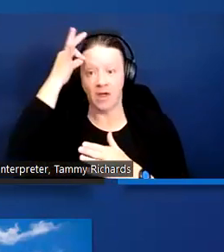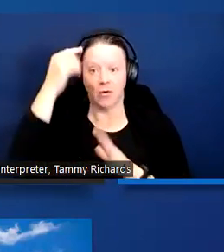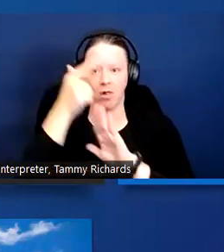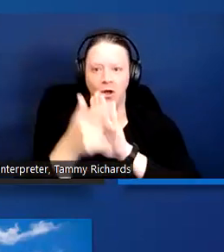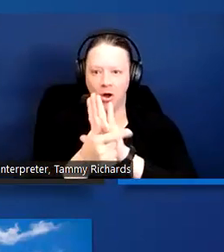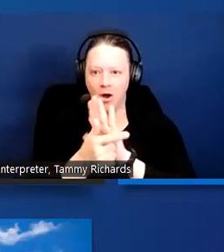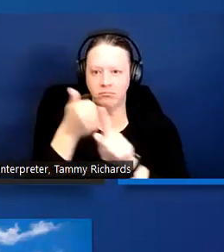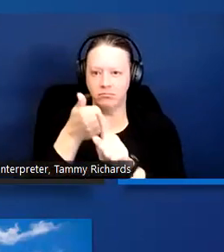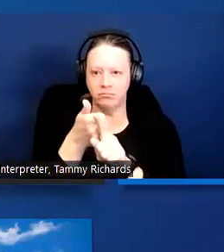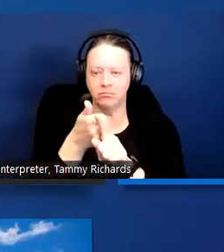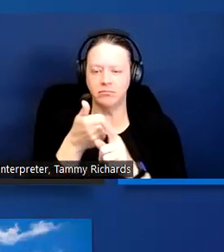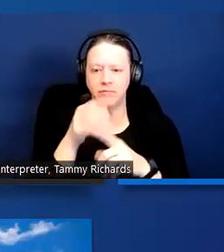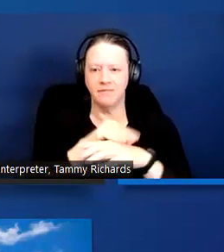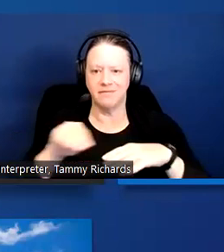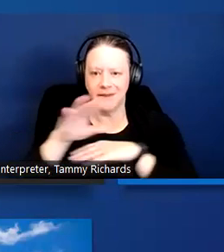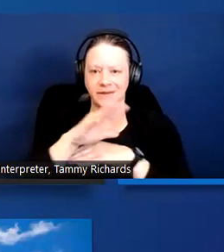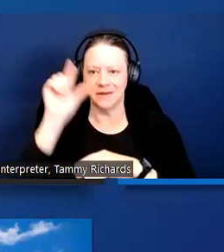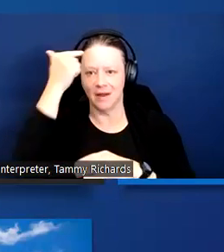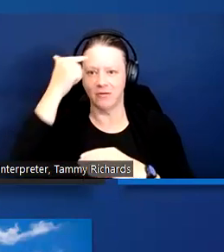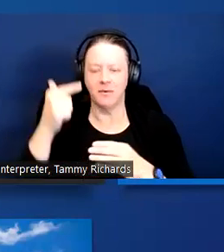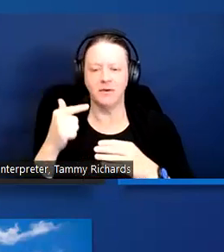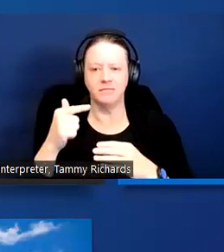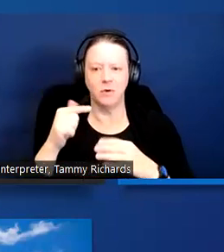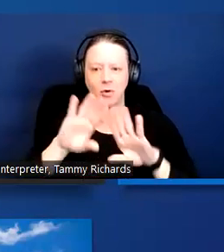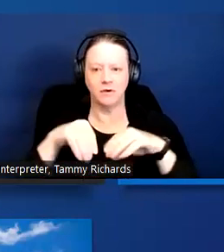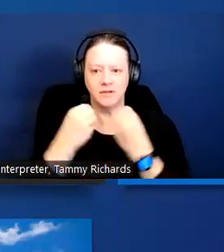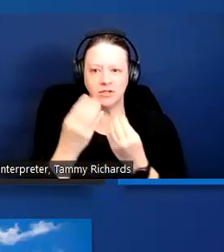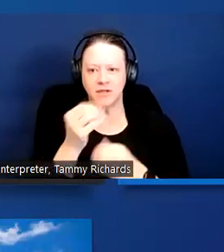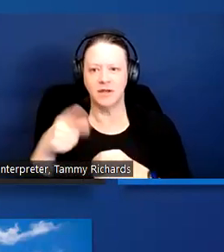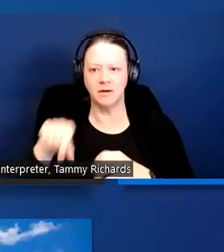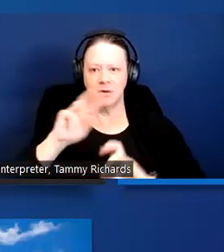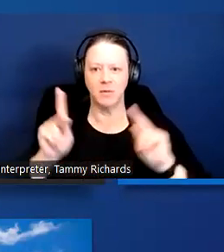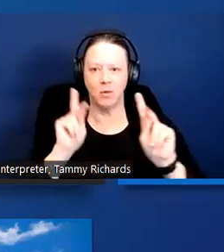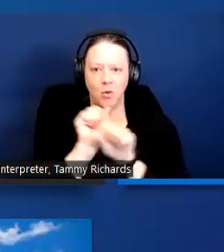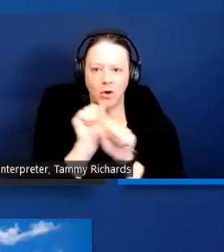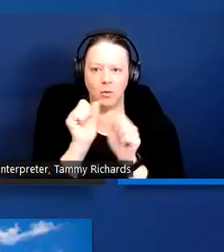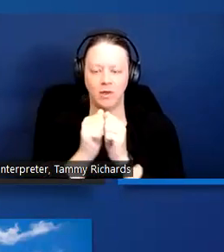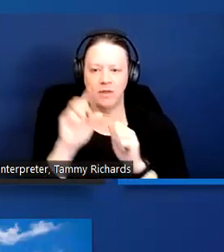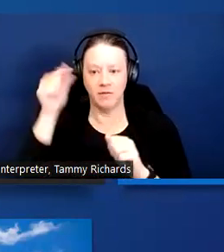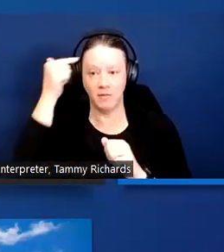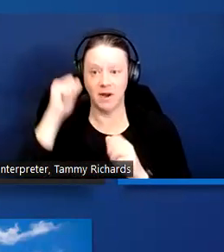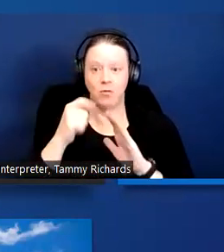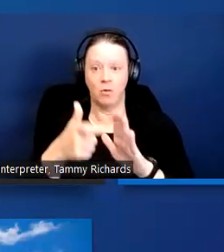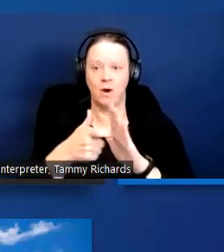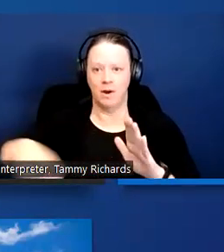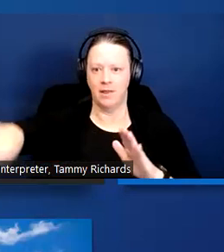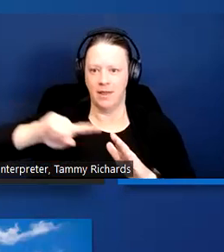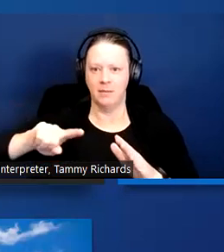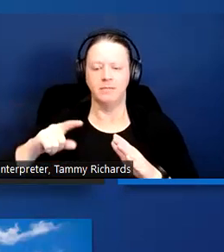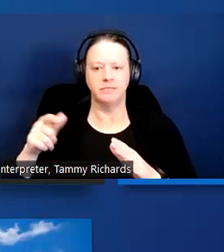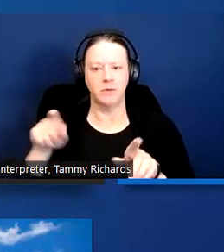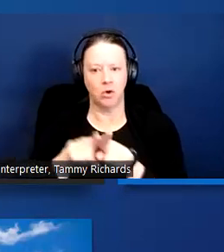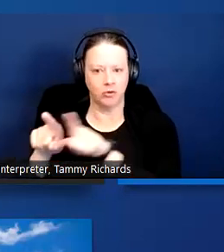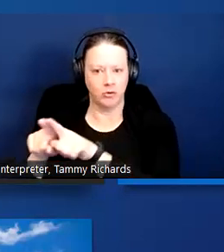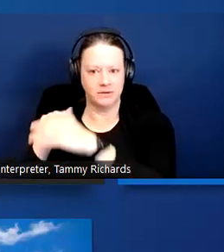that affects government entities and those working with the government and requiring them to be accessible. Then